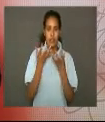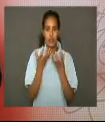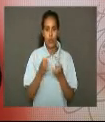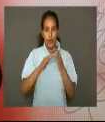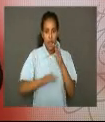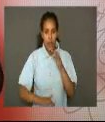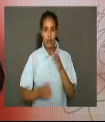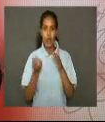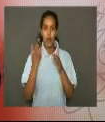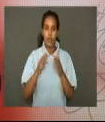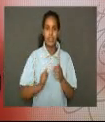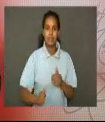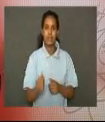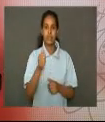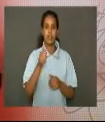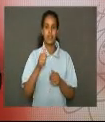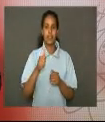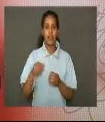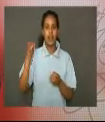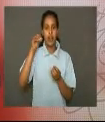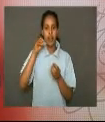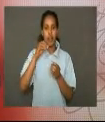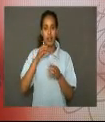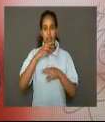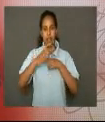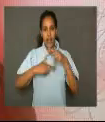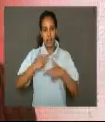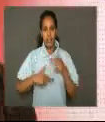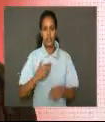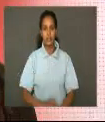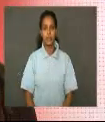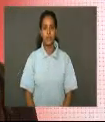down or speeds up a reaction.